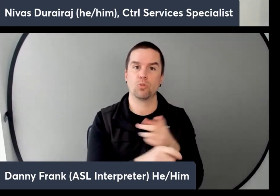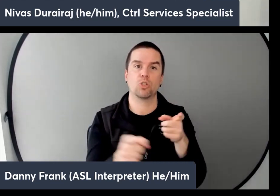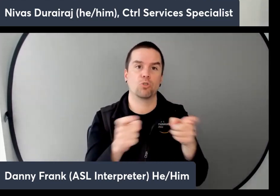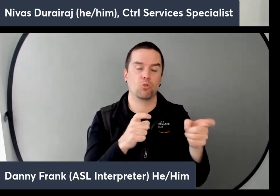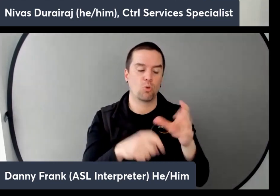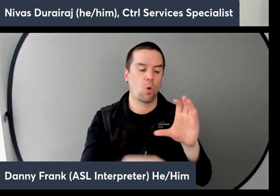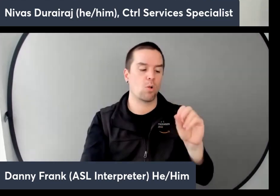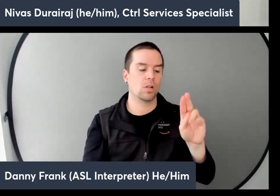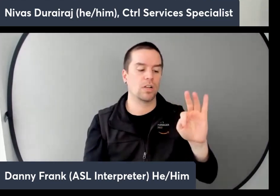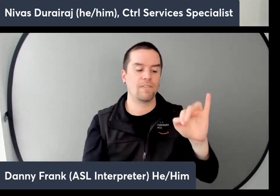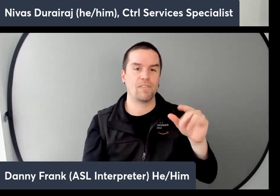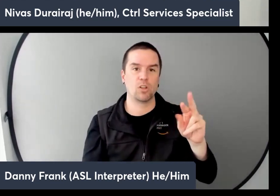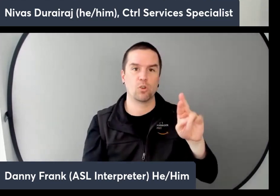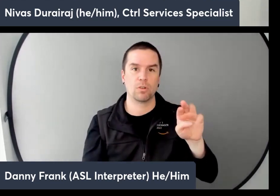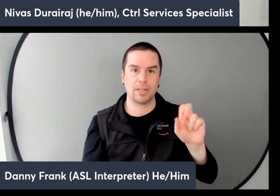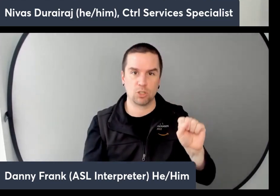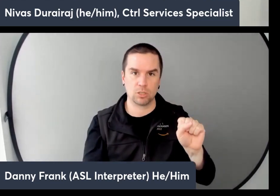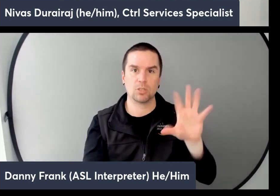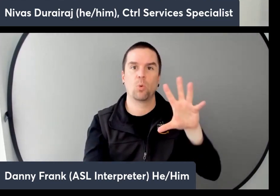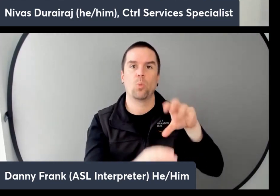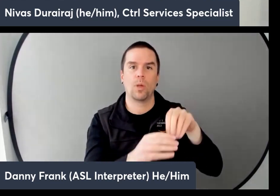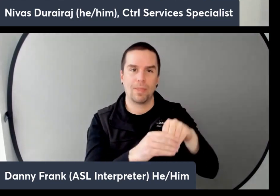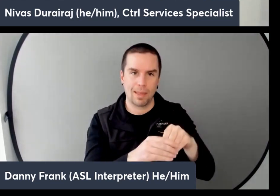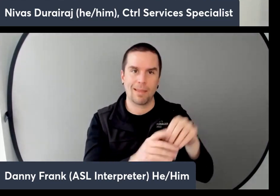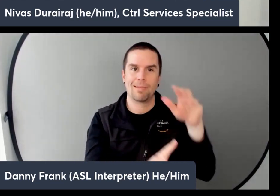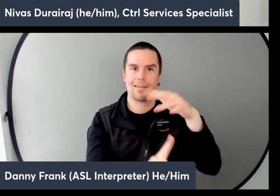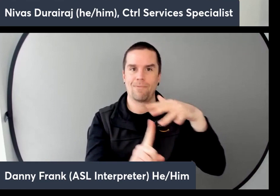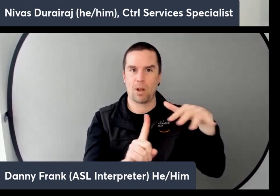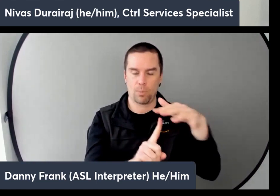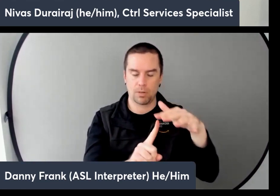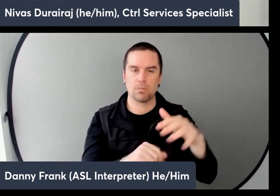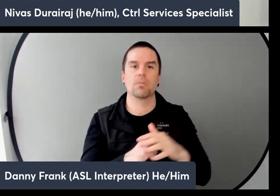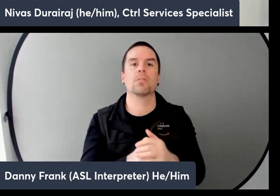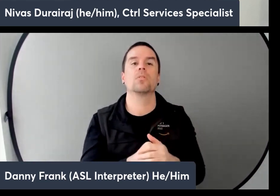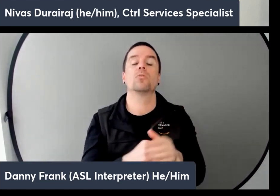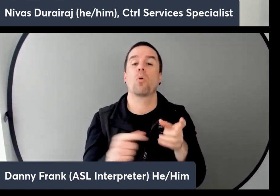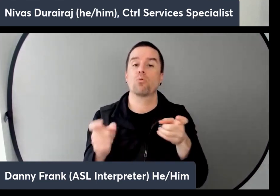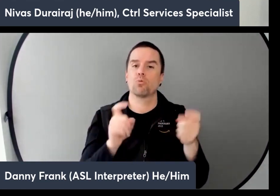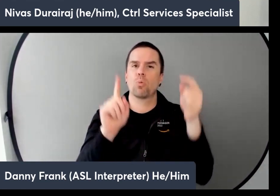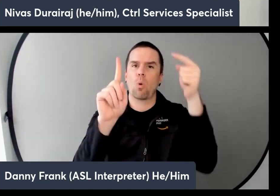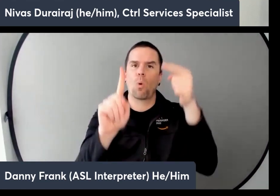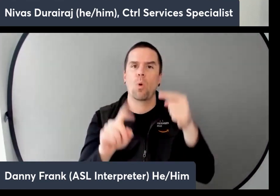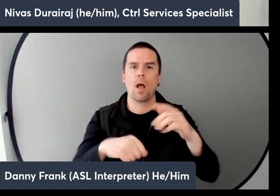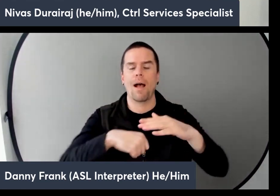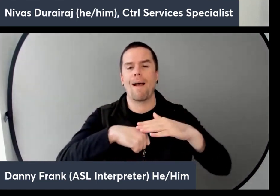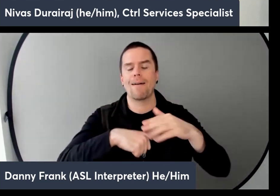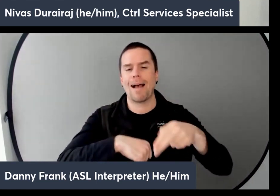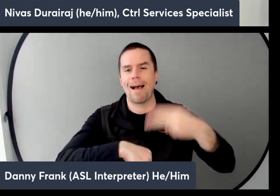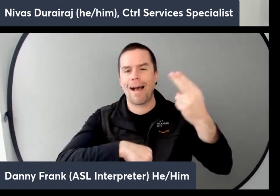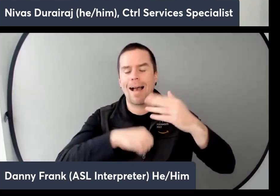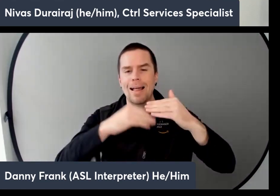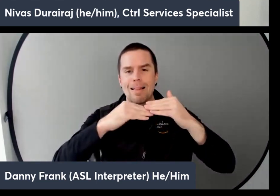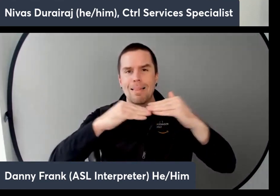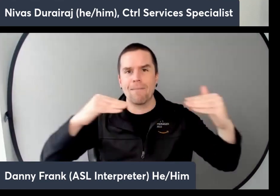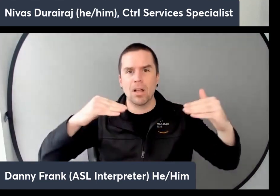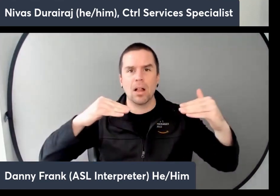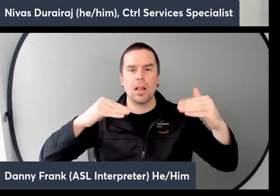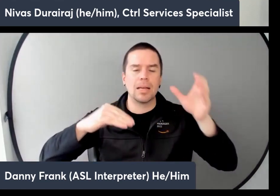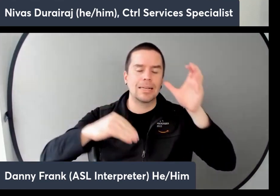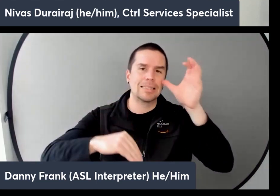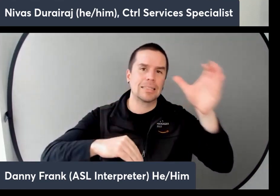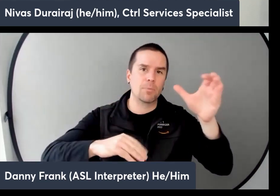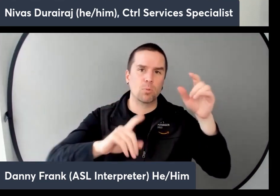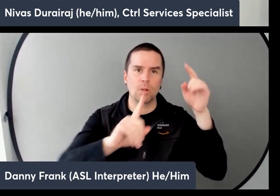other words, a control objective is a high level conceptual objective that usually requires group